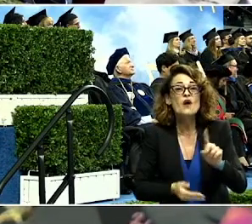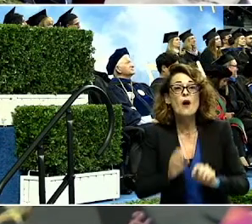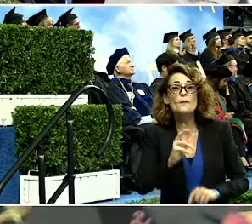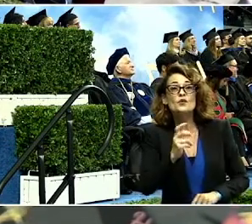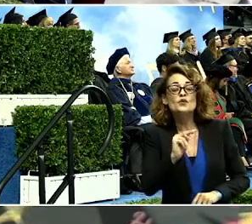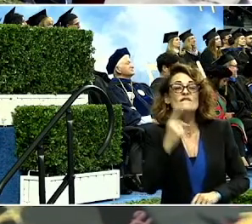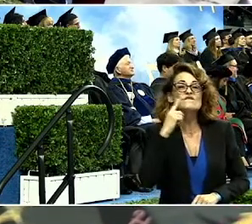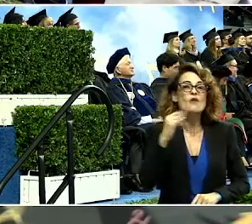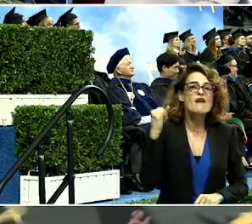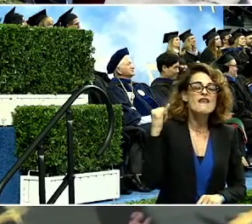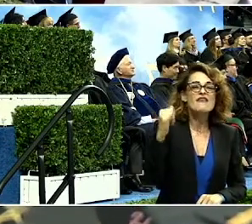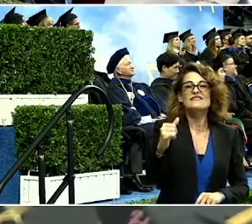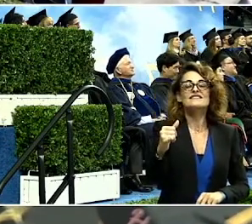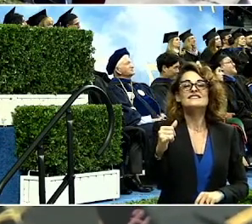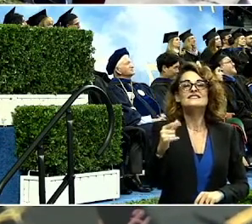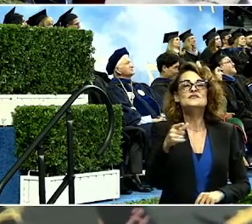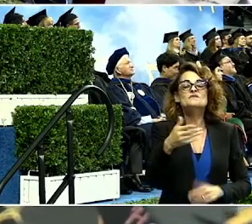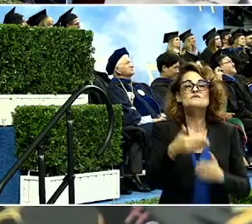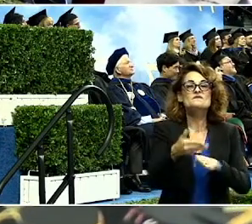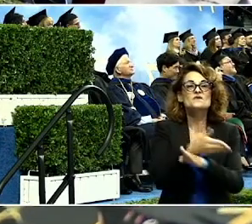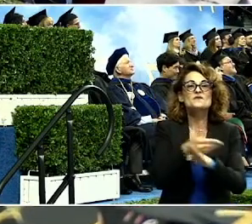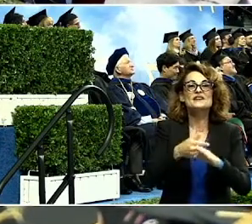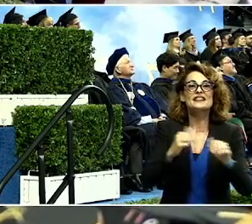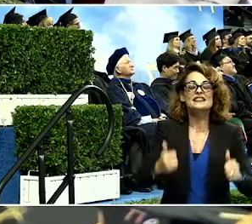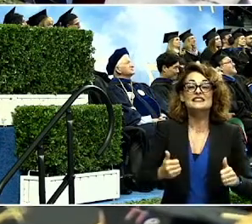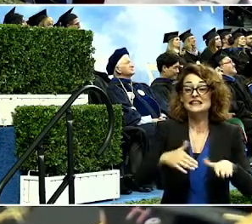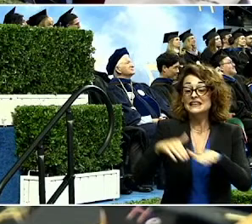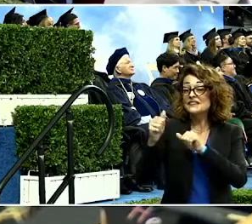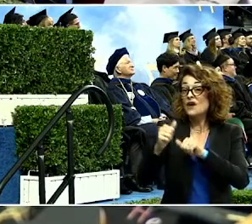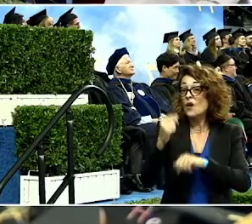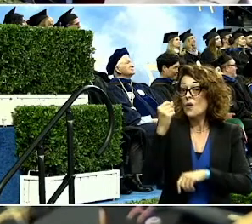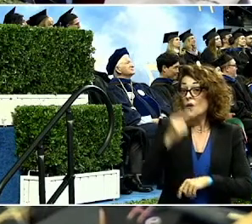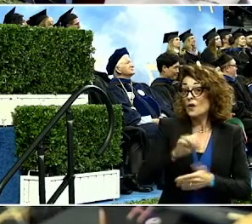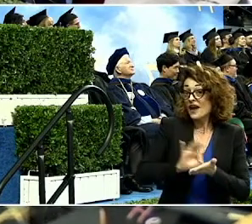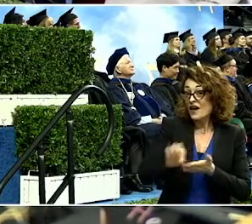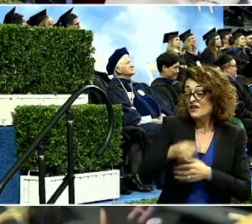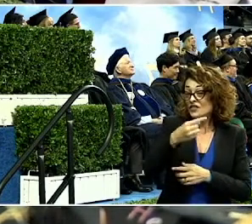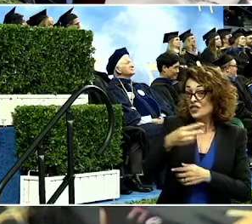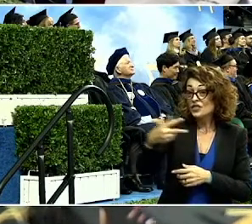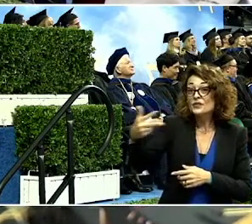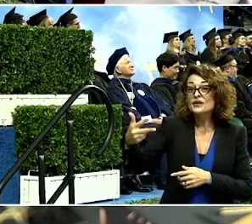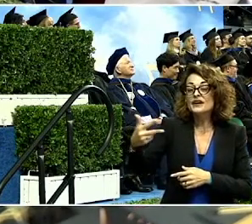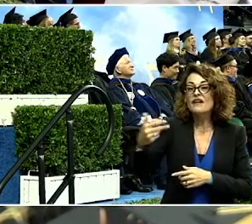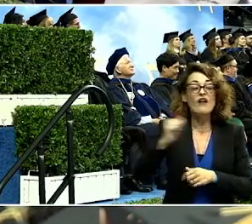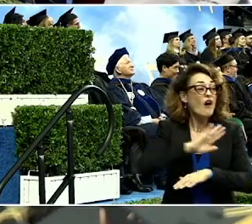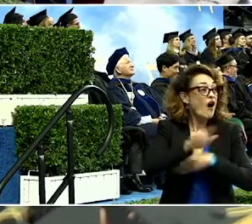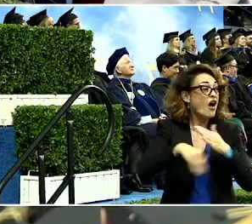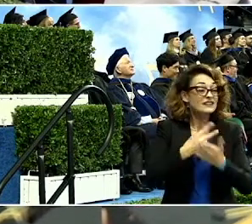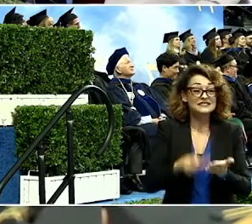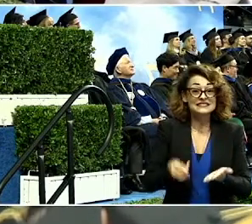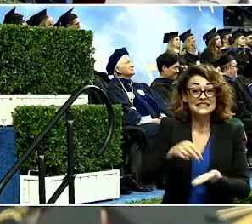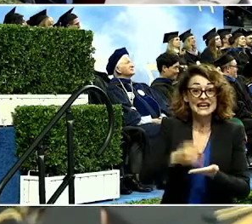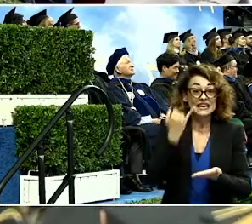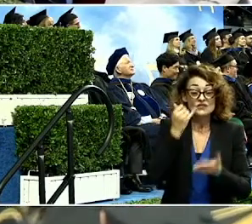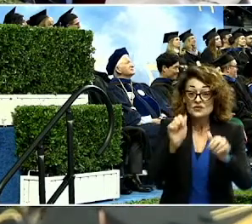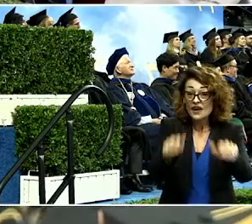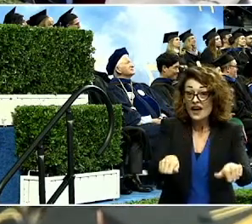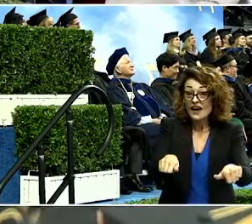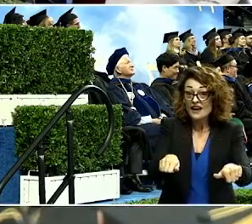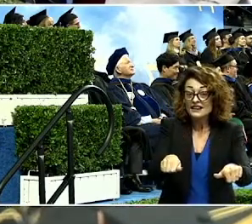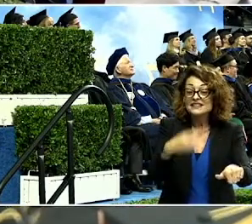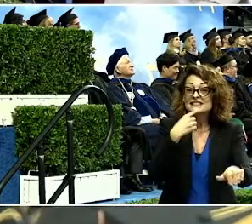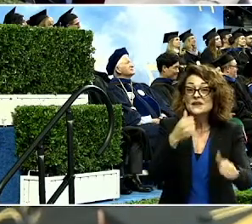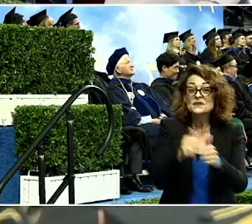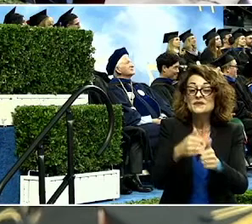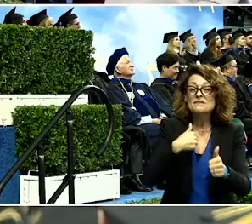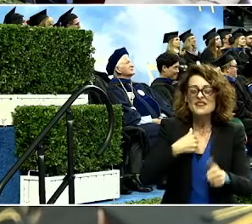life. So before I leave, on the count of three, I ask all of you to stand if you're able and say with me, I